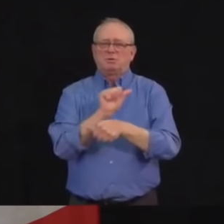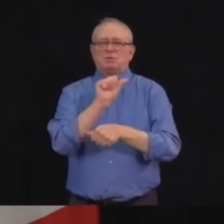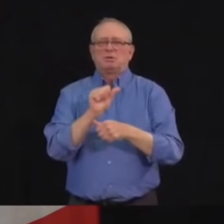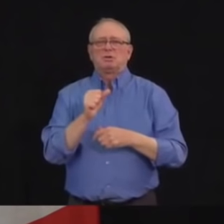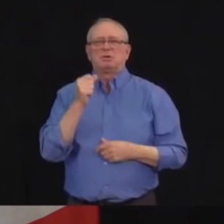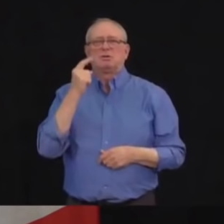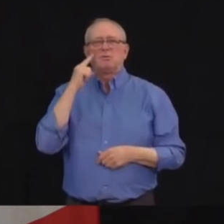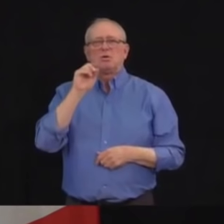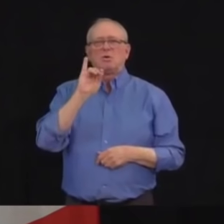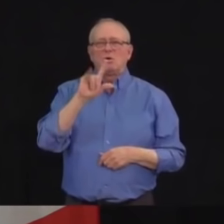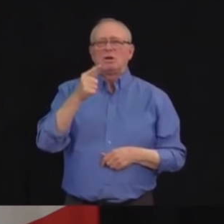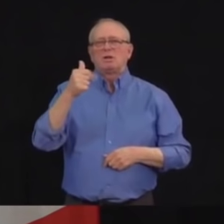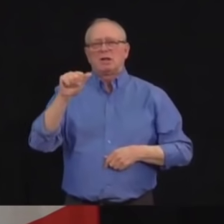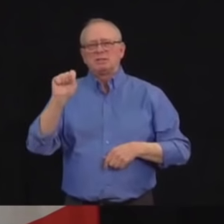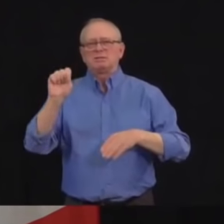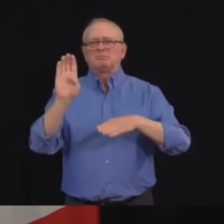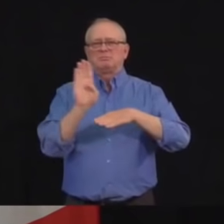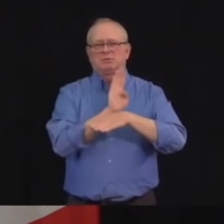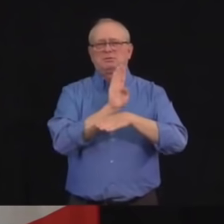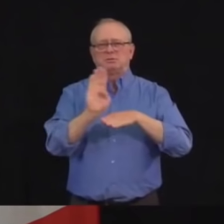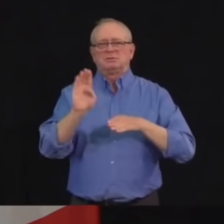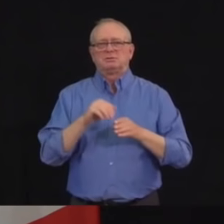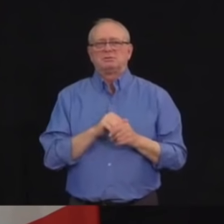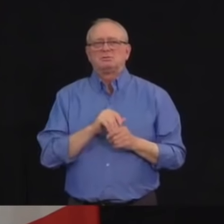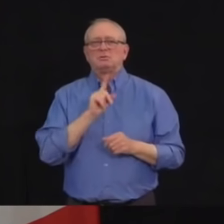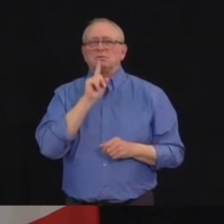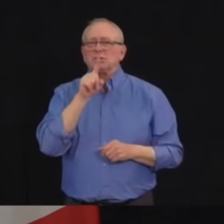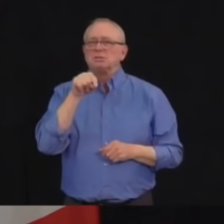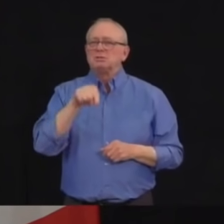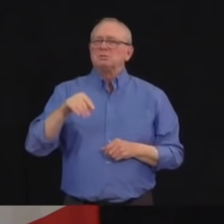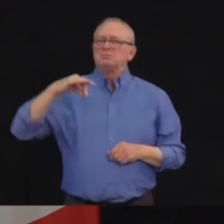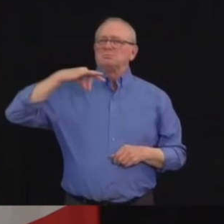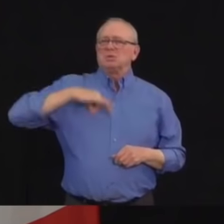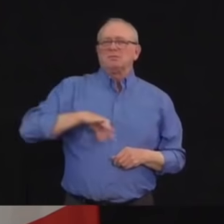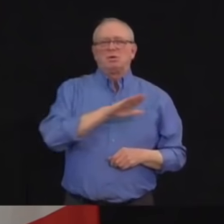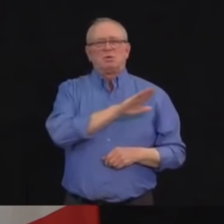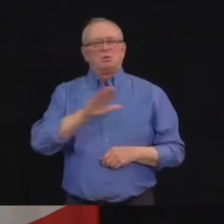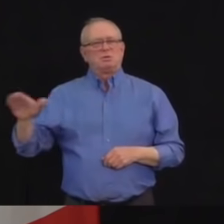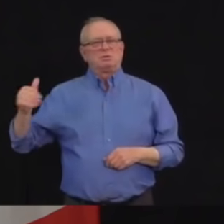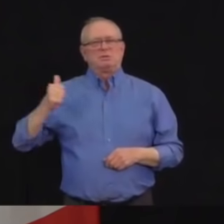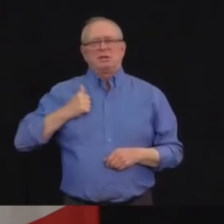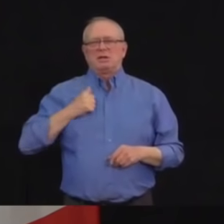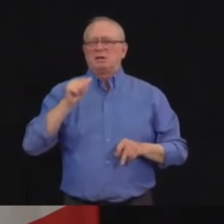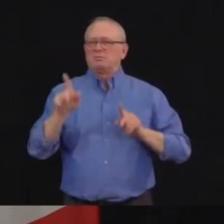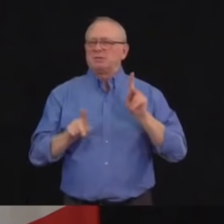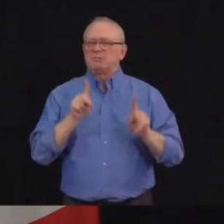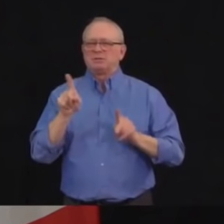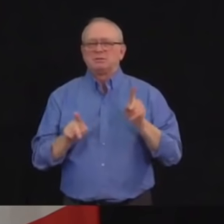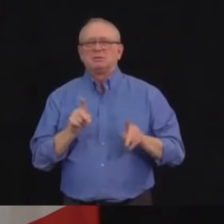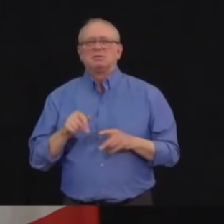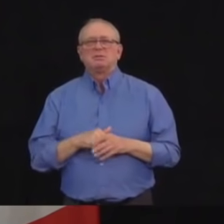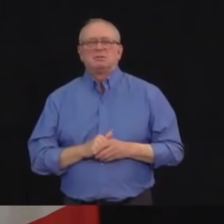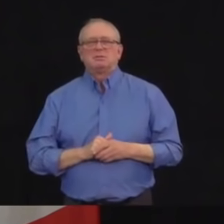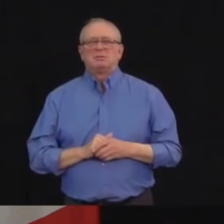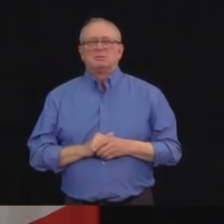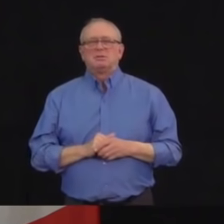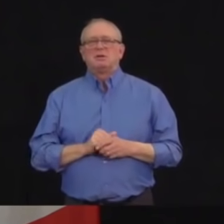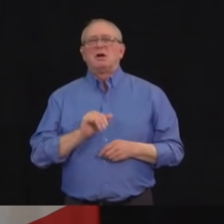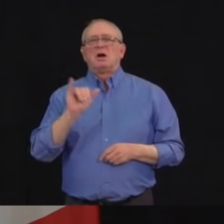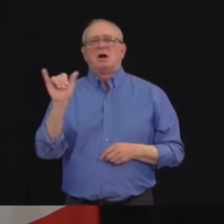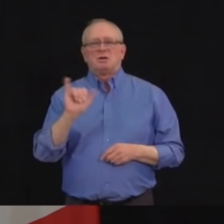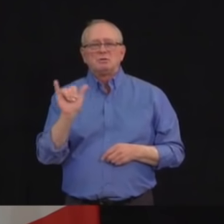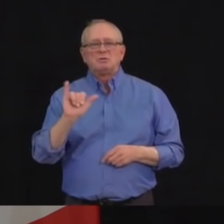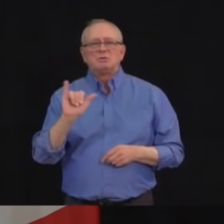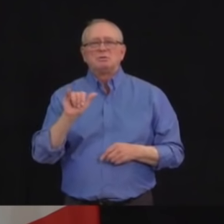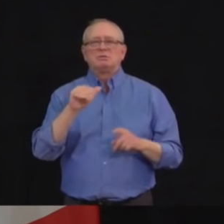vitally important part of the national economy. And I want to remind our fellow Canadians from coast to coast that when we were in the midst